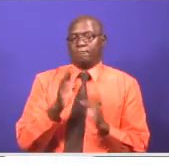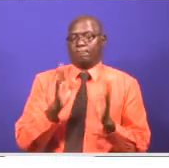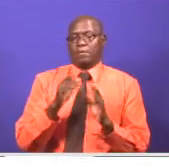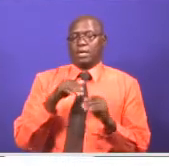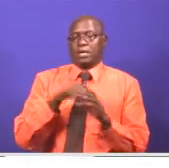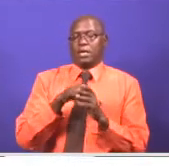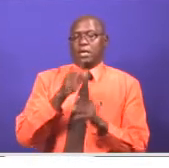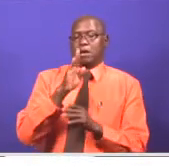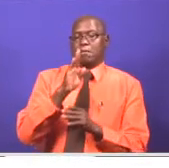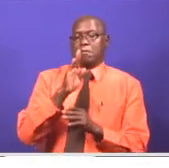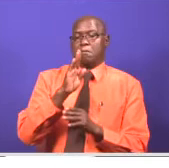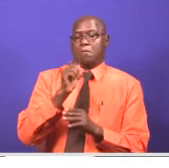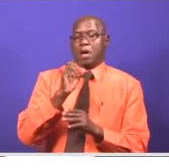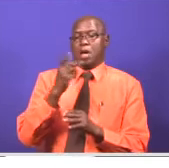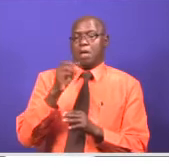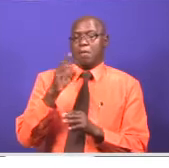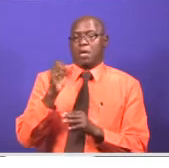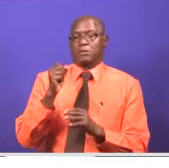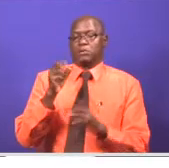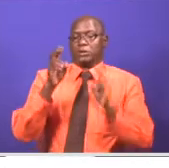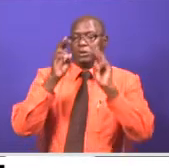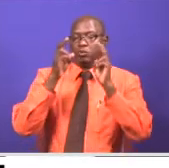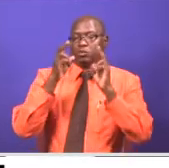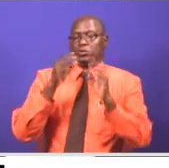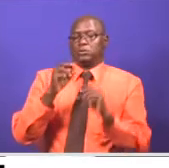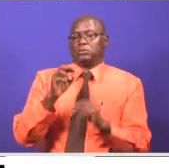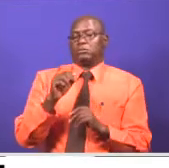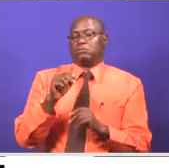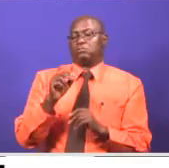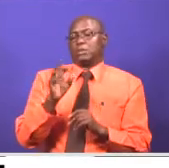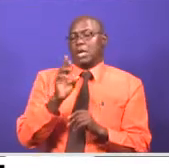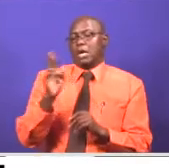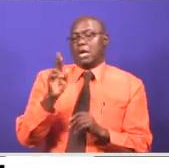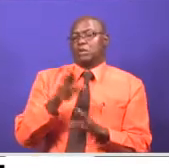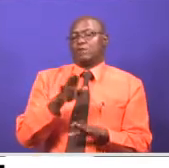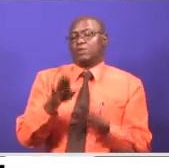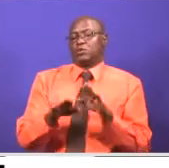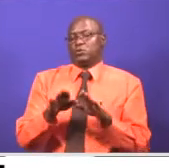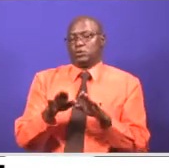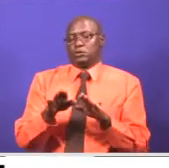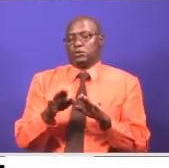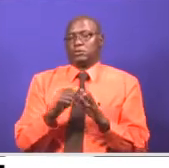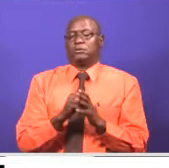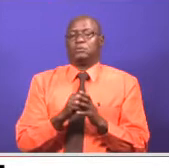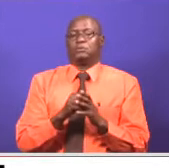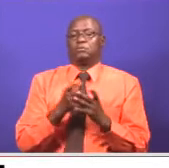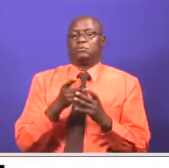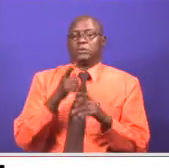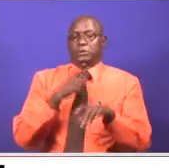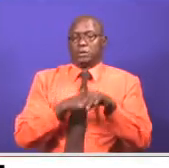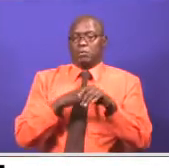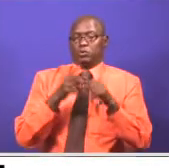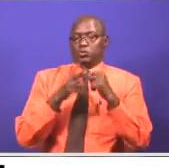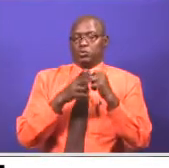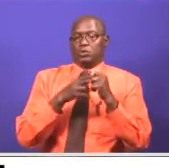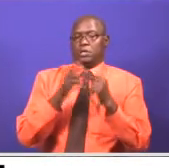to an issue with his right foot. Woods has not played since the Open Championships at St. Andrews in July when he missed the cut. On